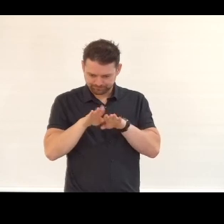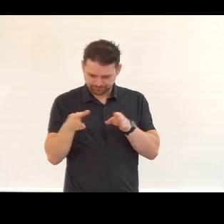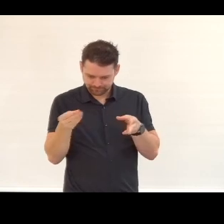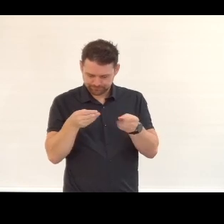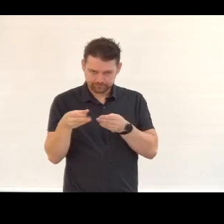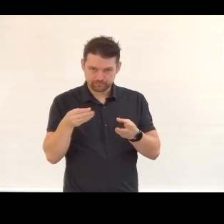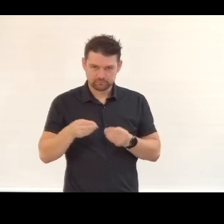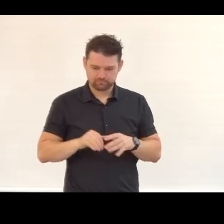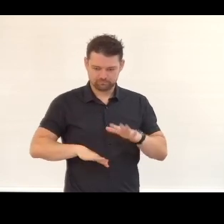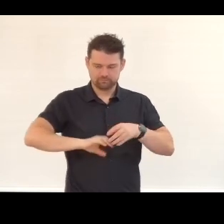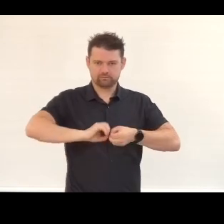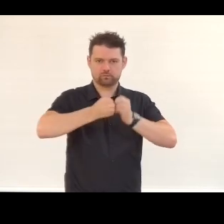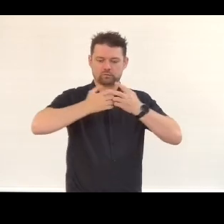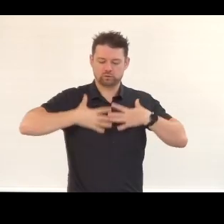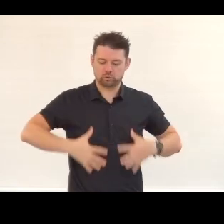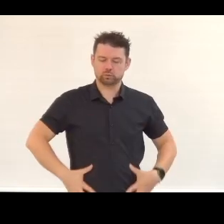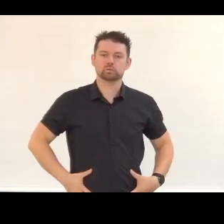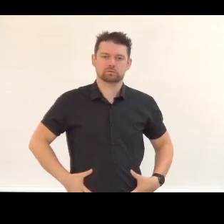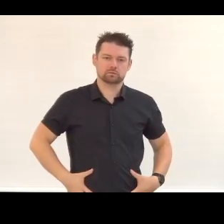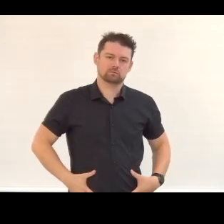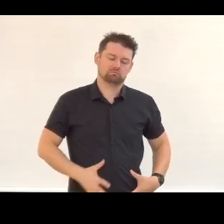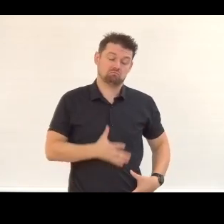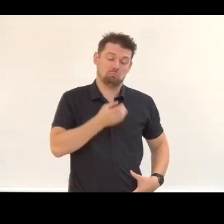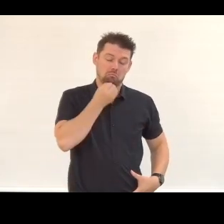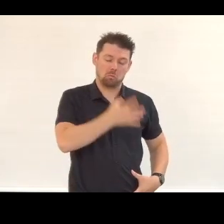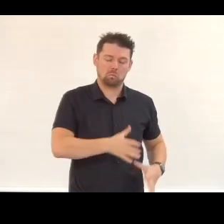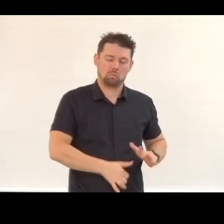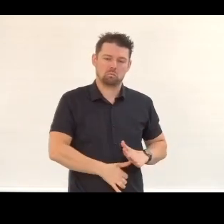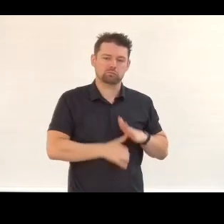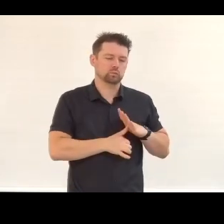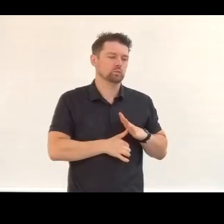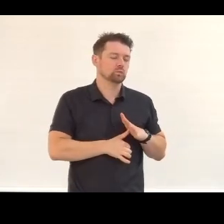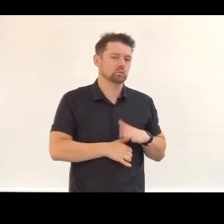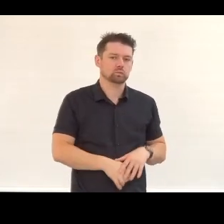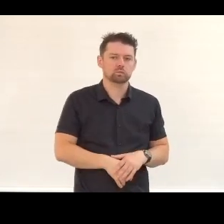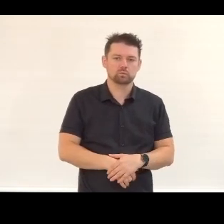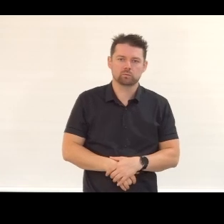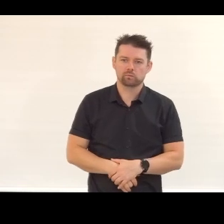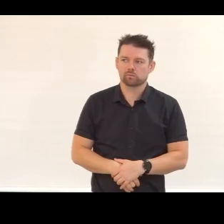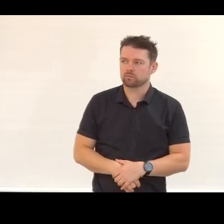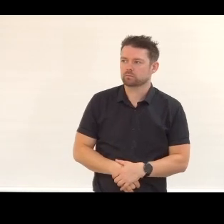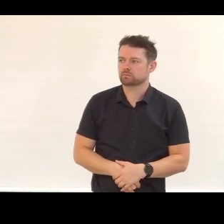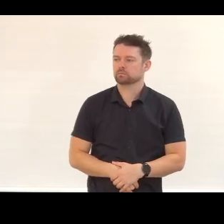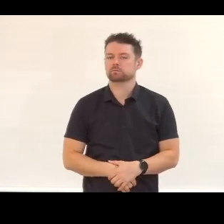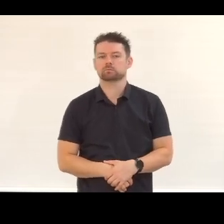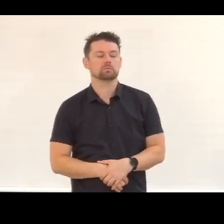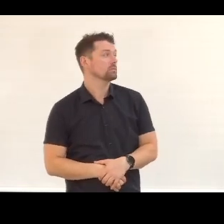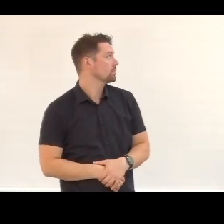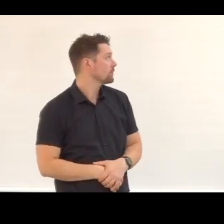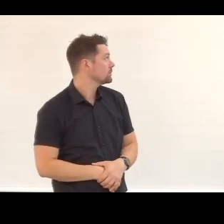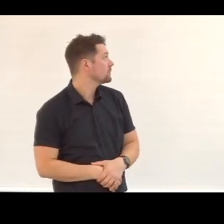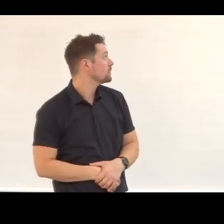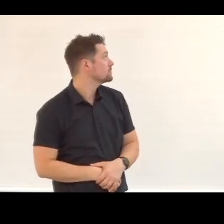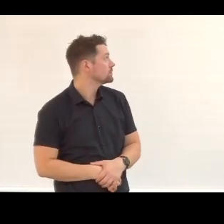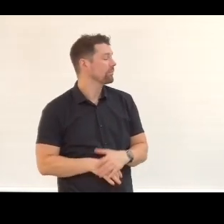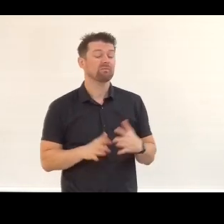together on one spacesuit, which is a very impressive view if you see the full suit. Then we also did